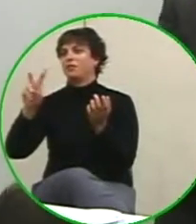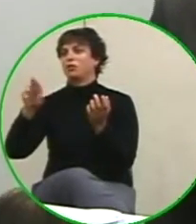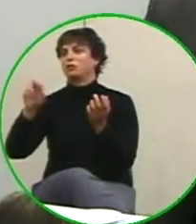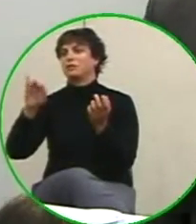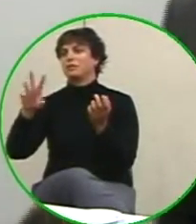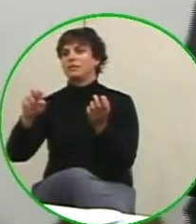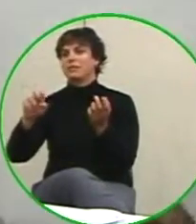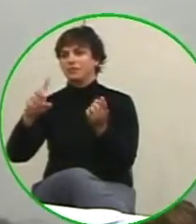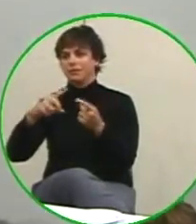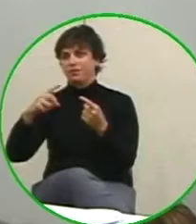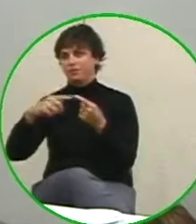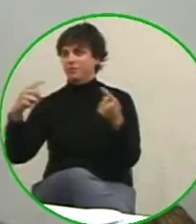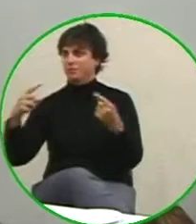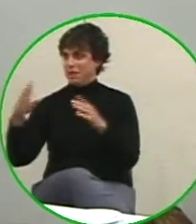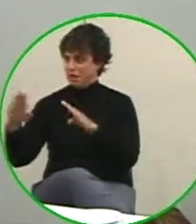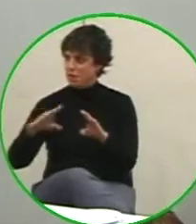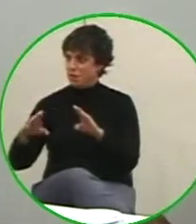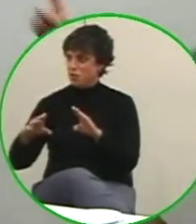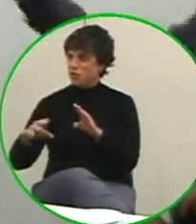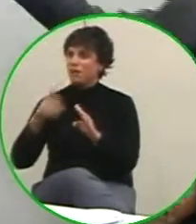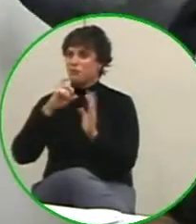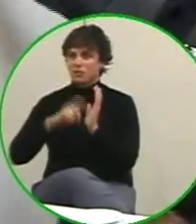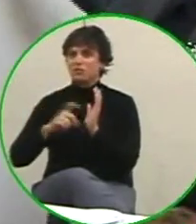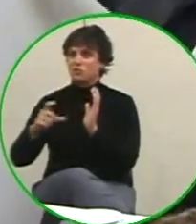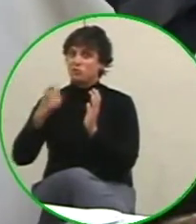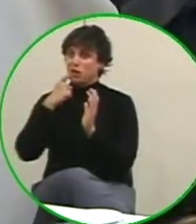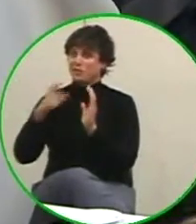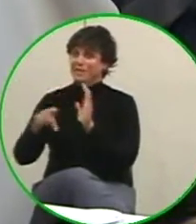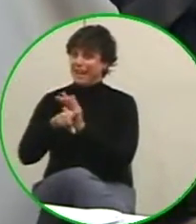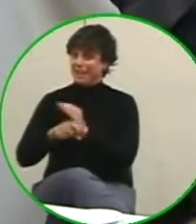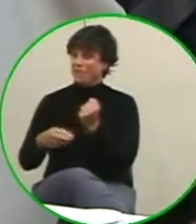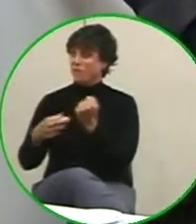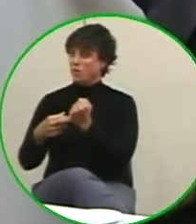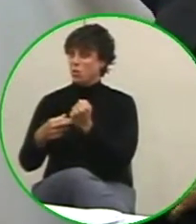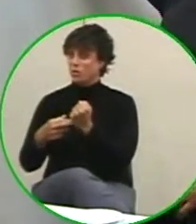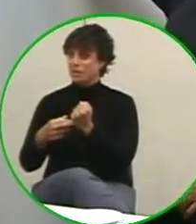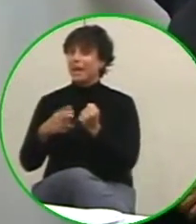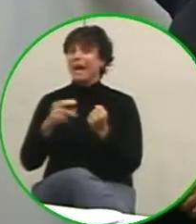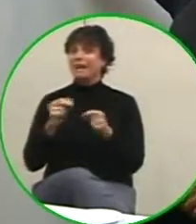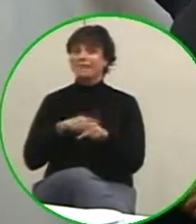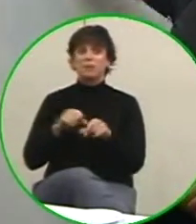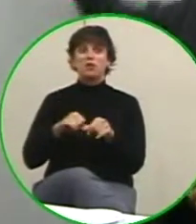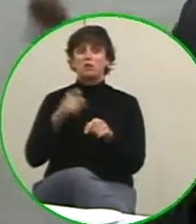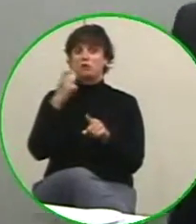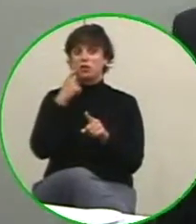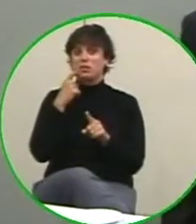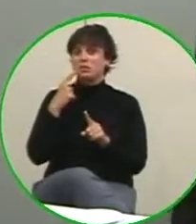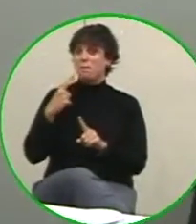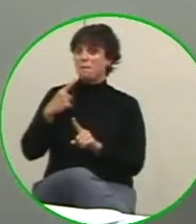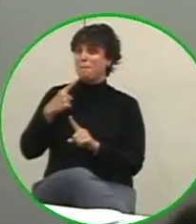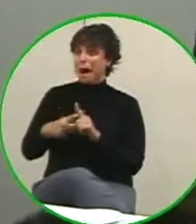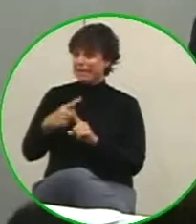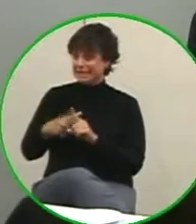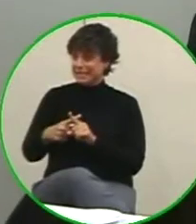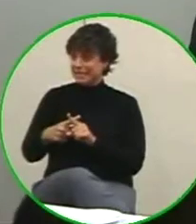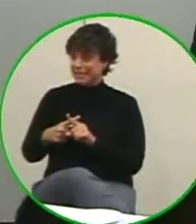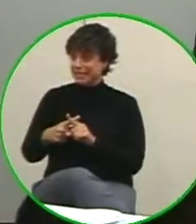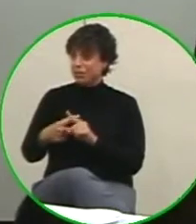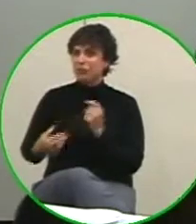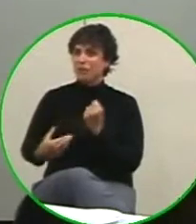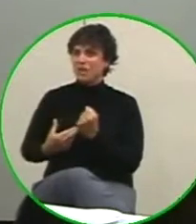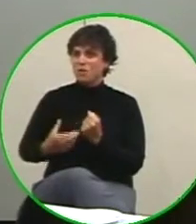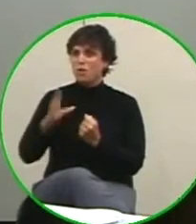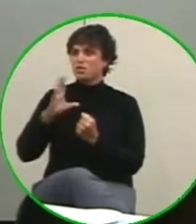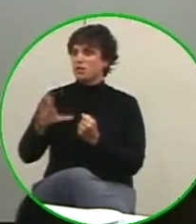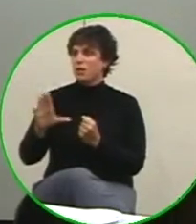been negatively reinforced. And there's a good chance we have just positively reinforced their aversive behavior.